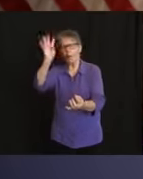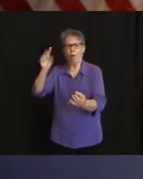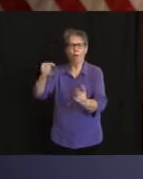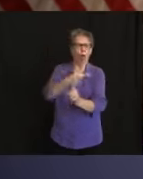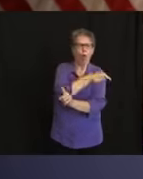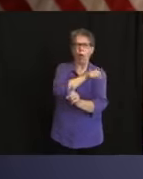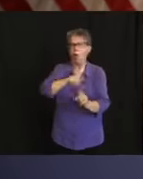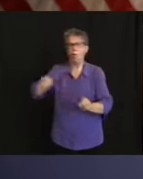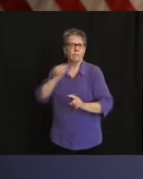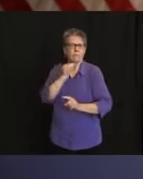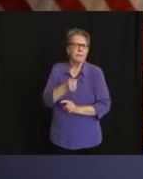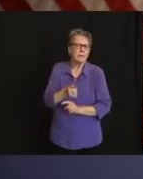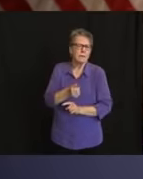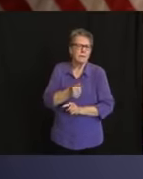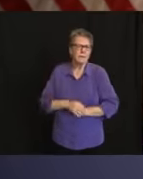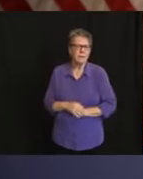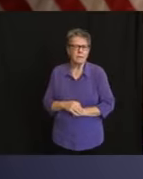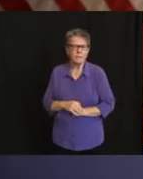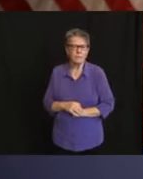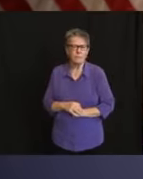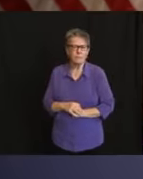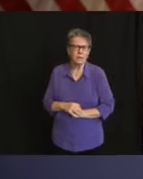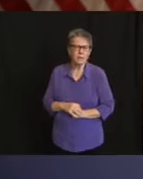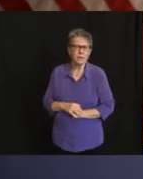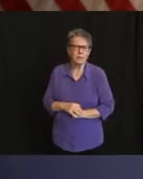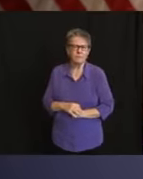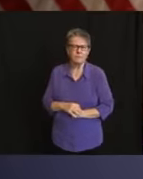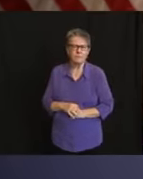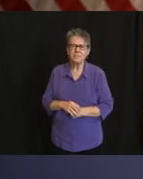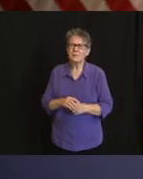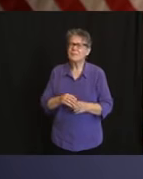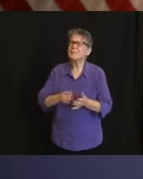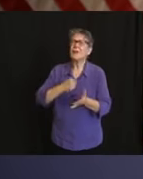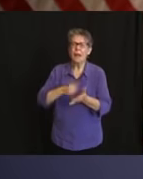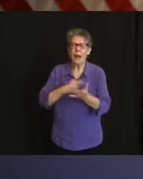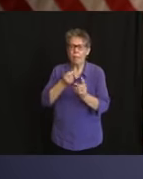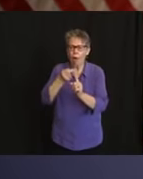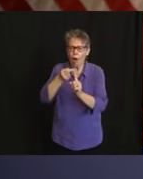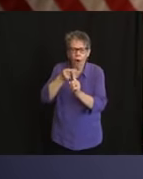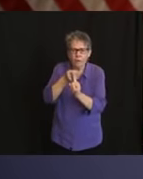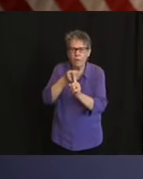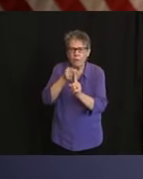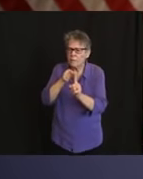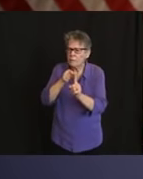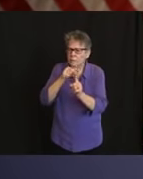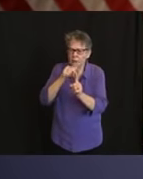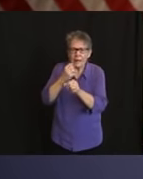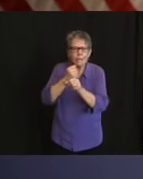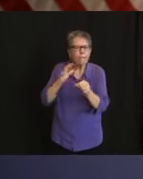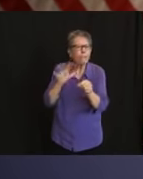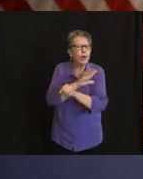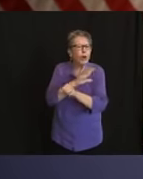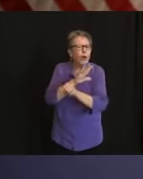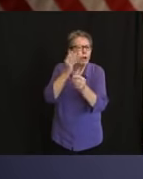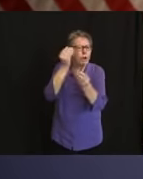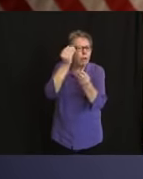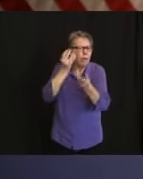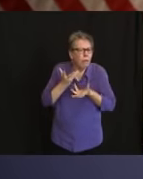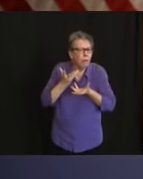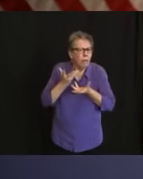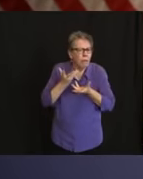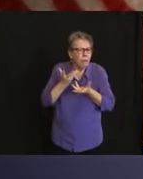apologize. You had the, maybe that was it. I think we got it. Did we get it, Judy? Yeah. Okay. Thank you.